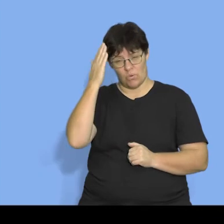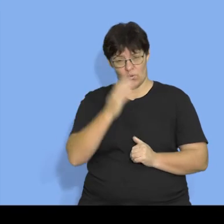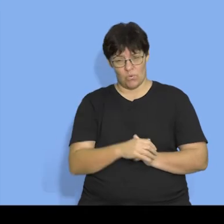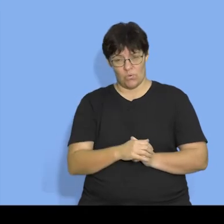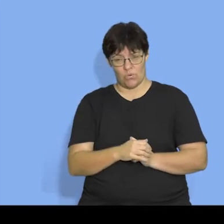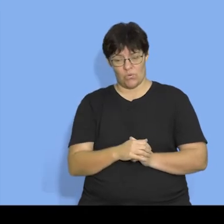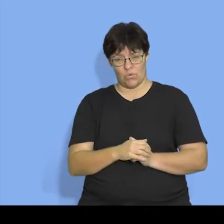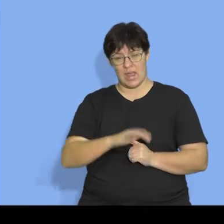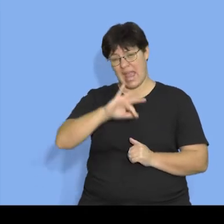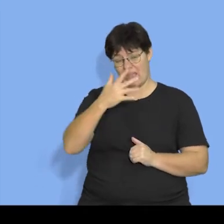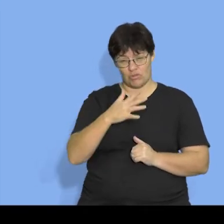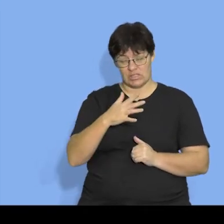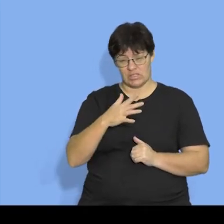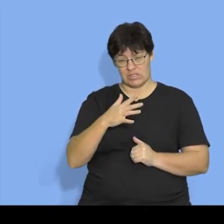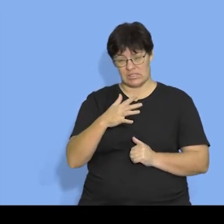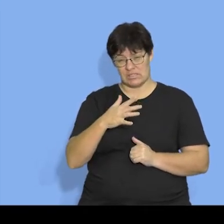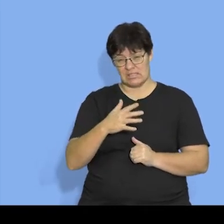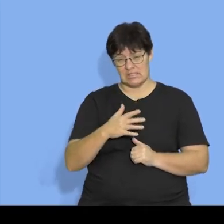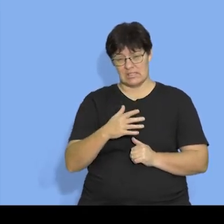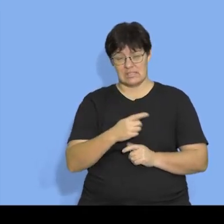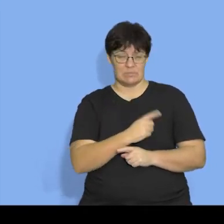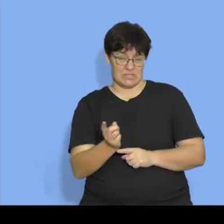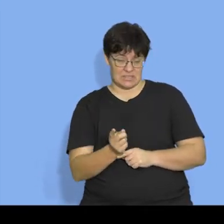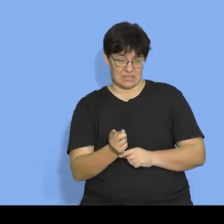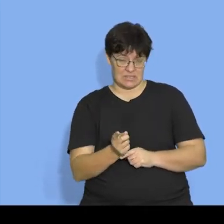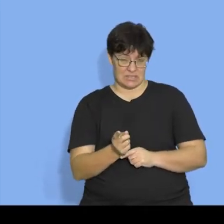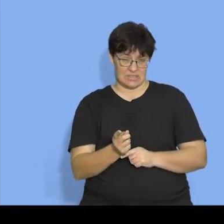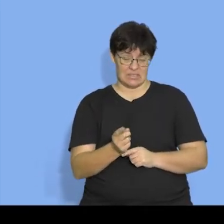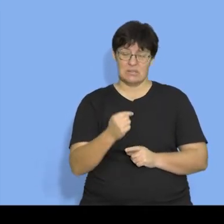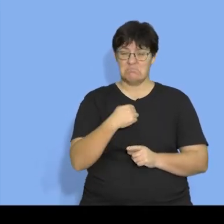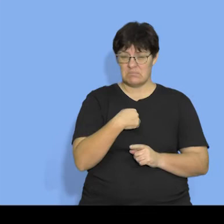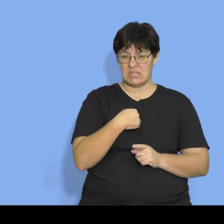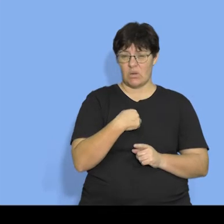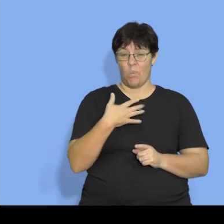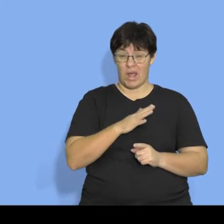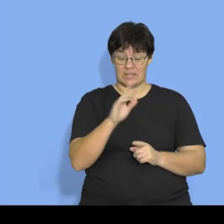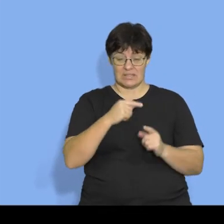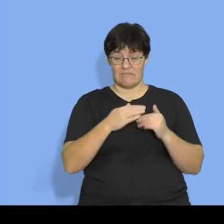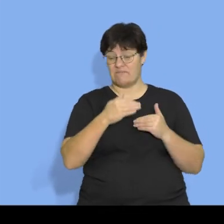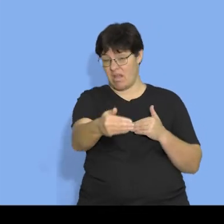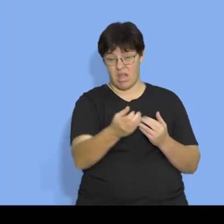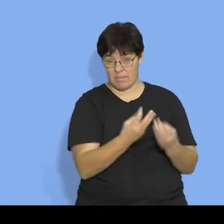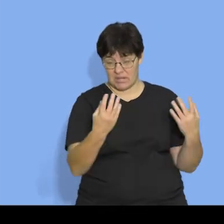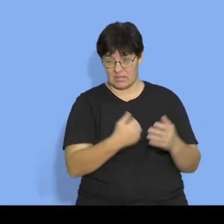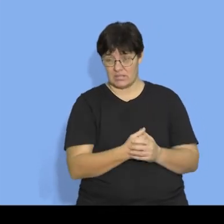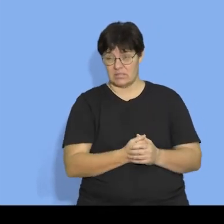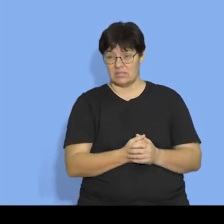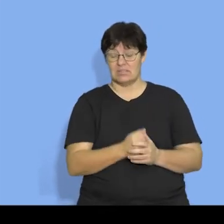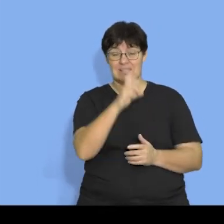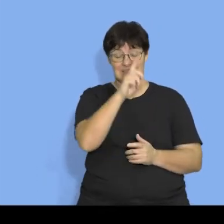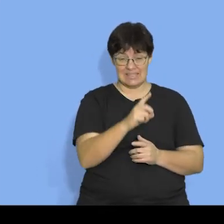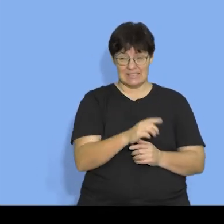we want average speed. Average speed means I need to know distance. So I want